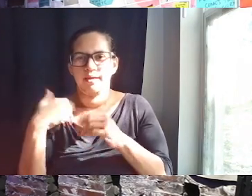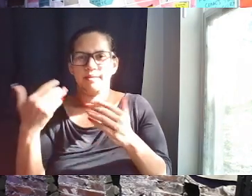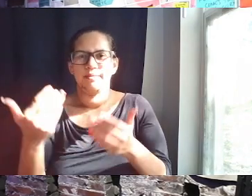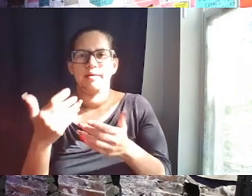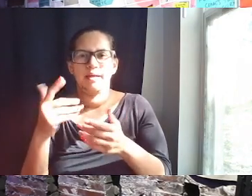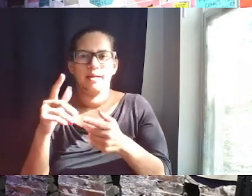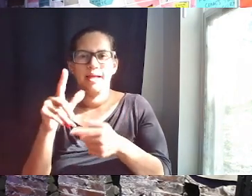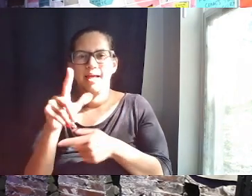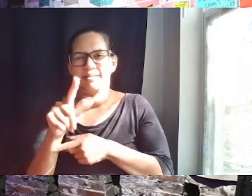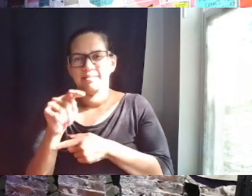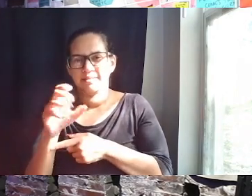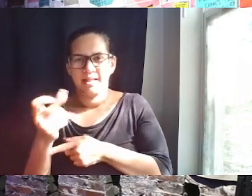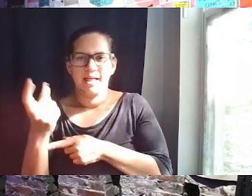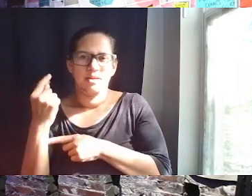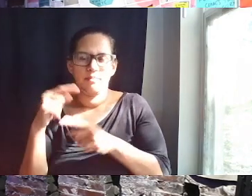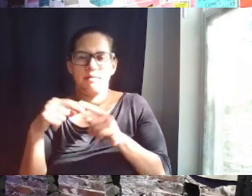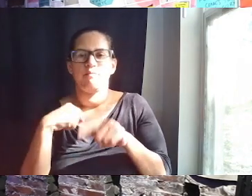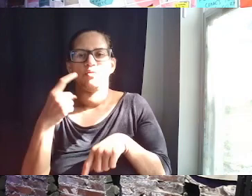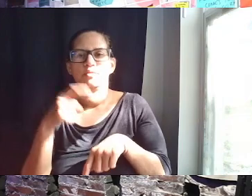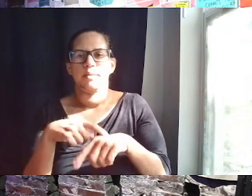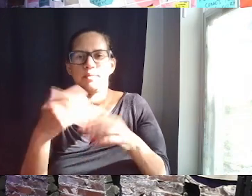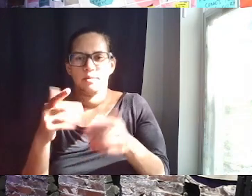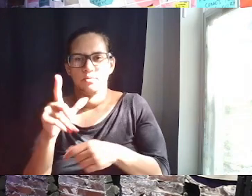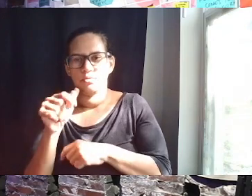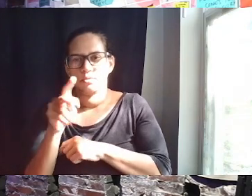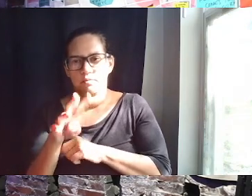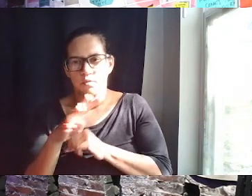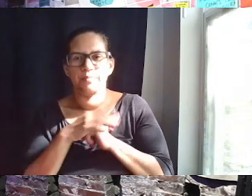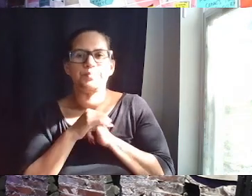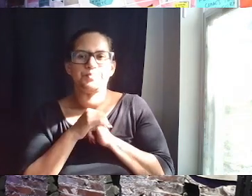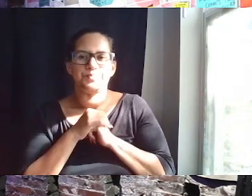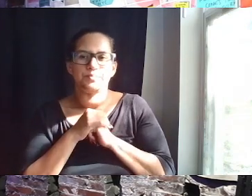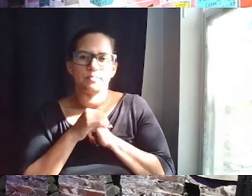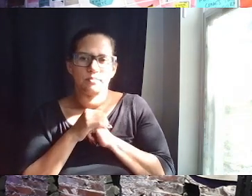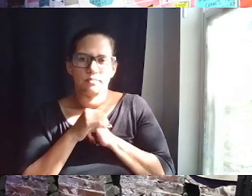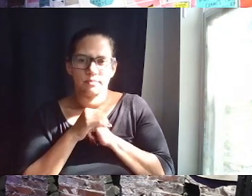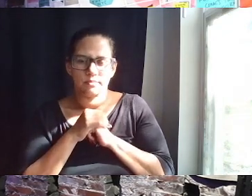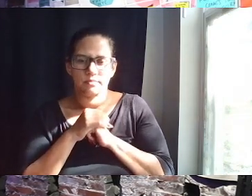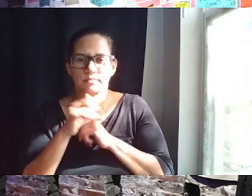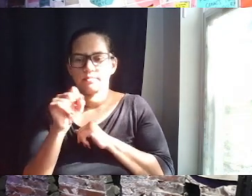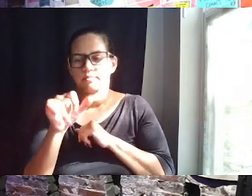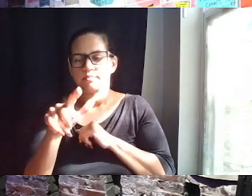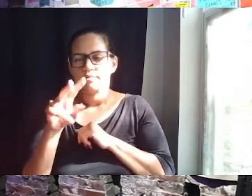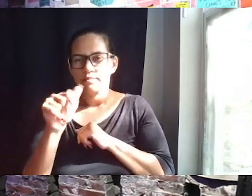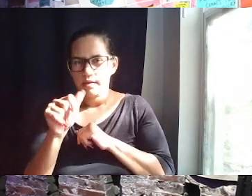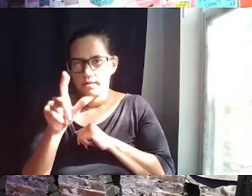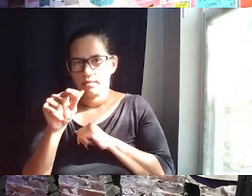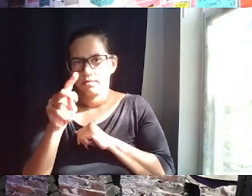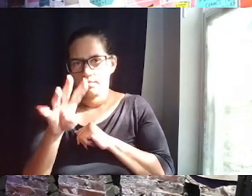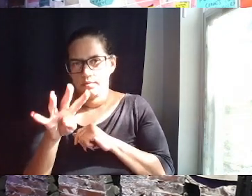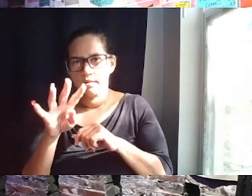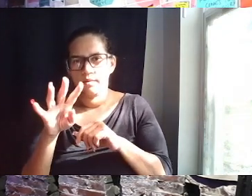this is my first time, so 2024. Sylvia, 2024 by way of